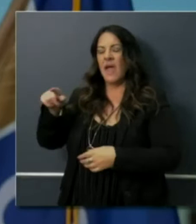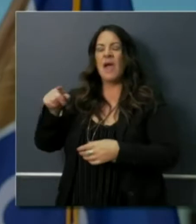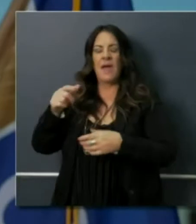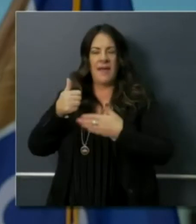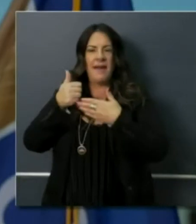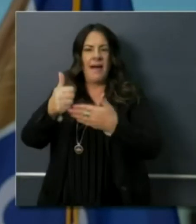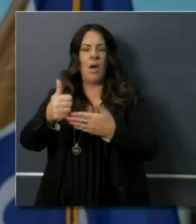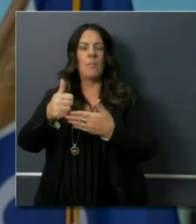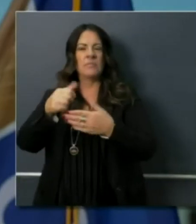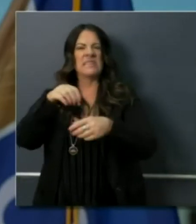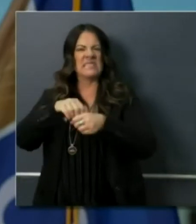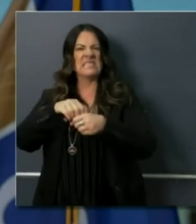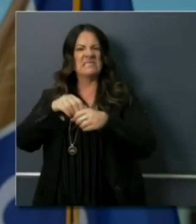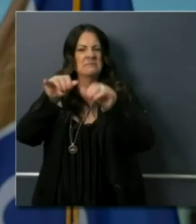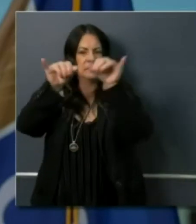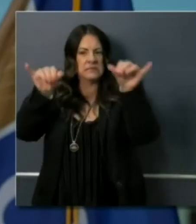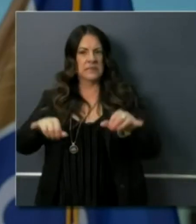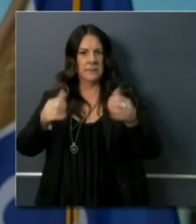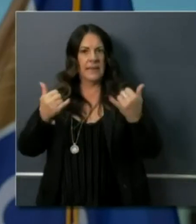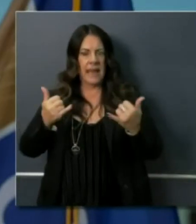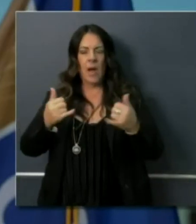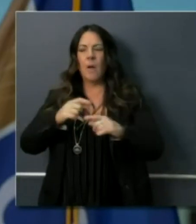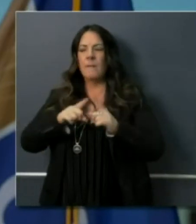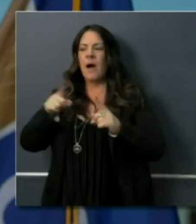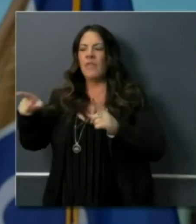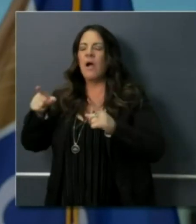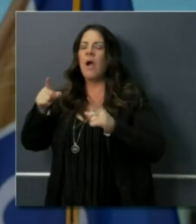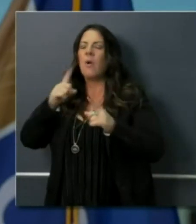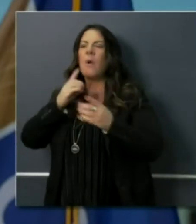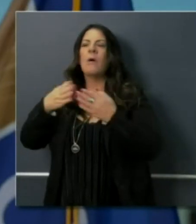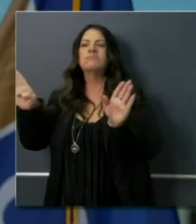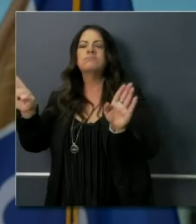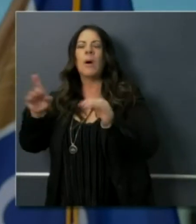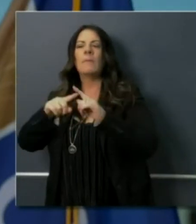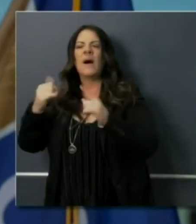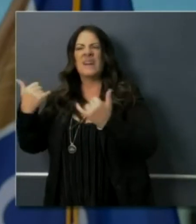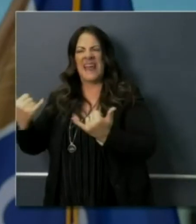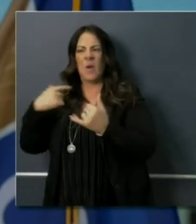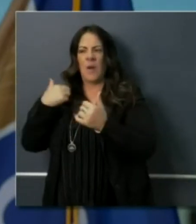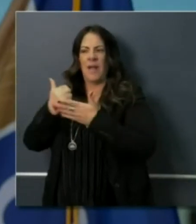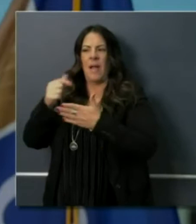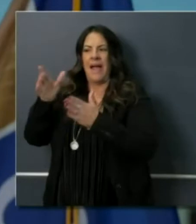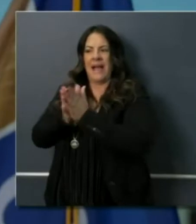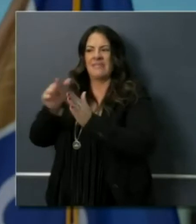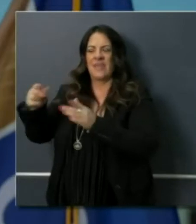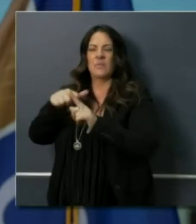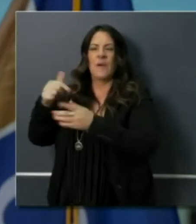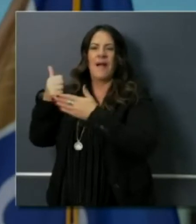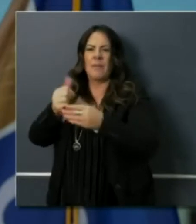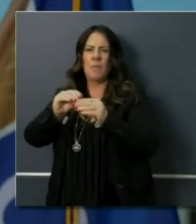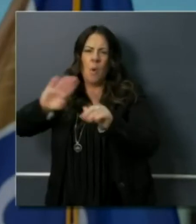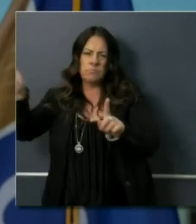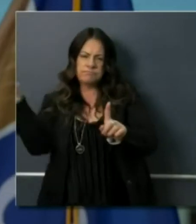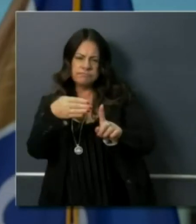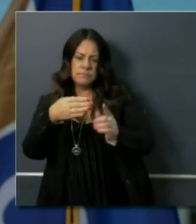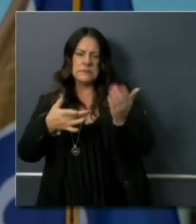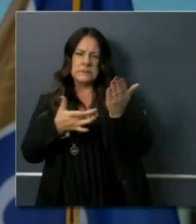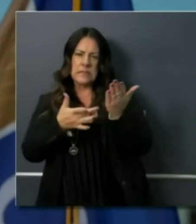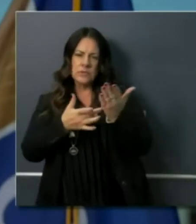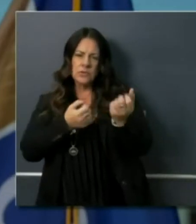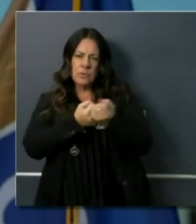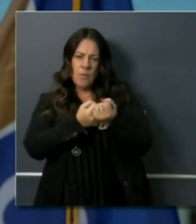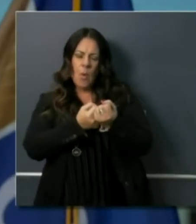regulatory system and now are focusing more on technical guidance and not just broader